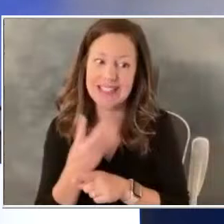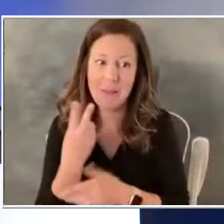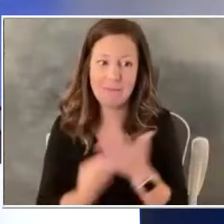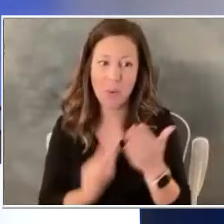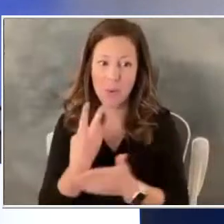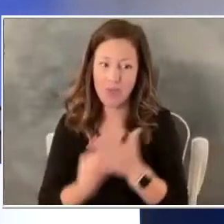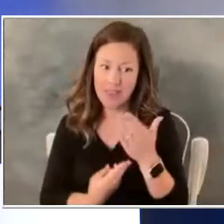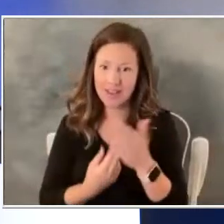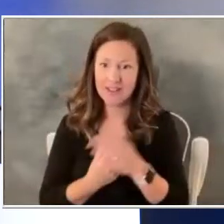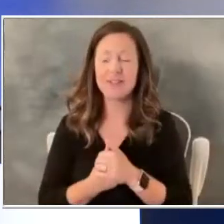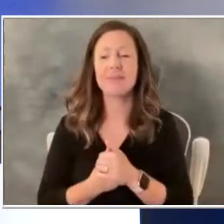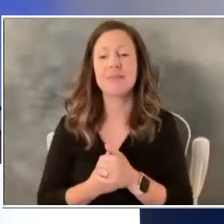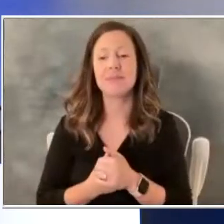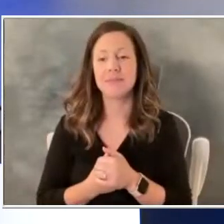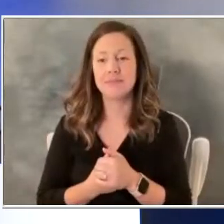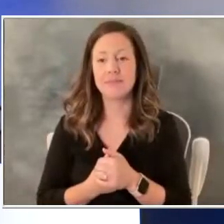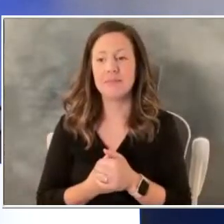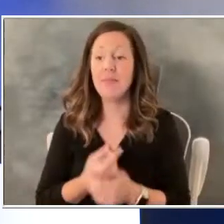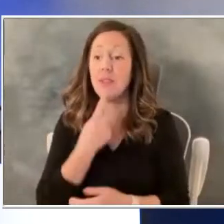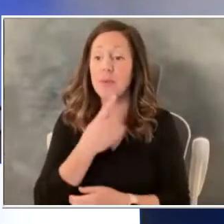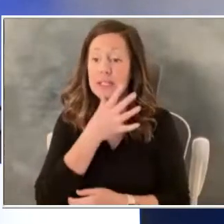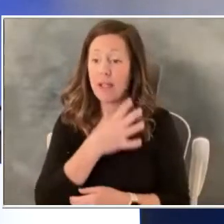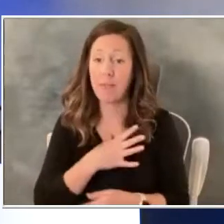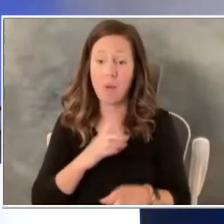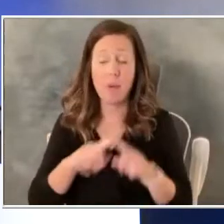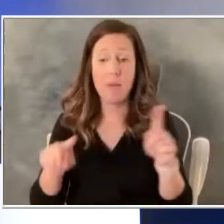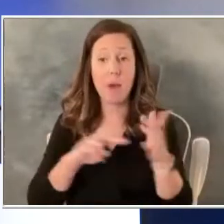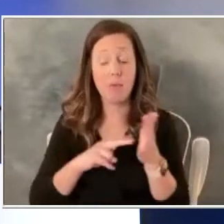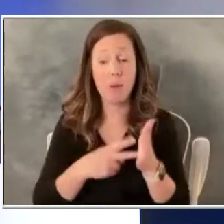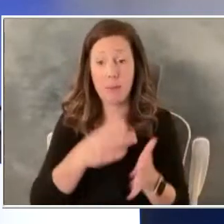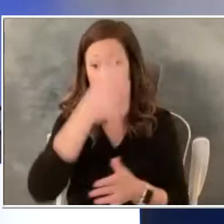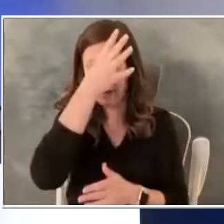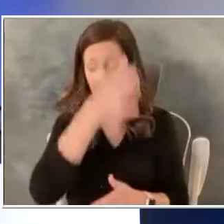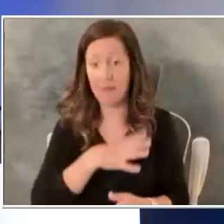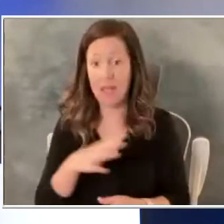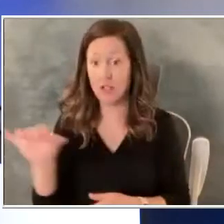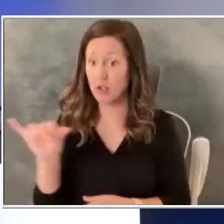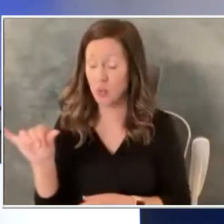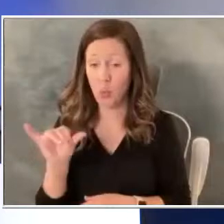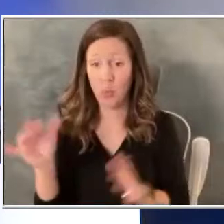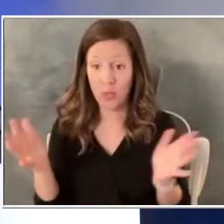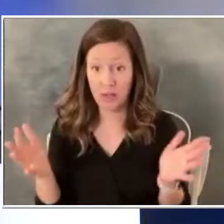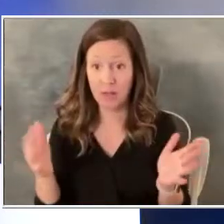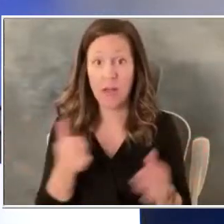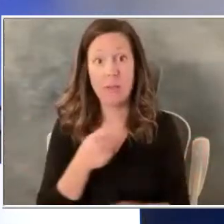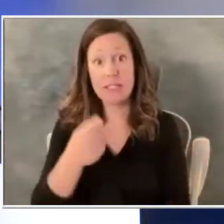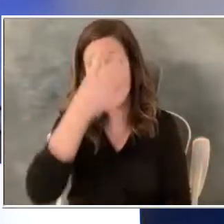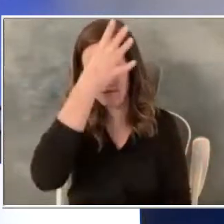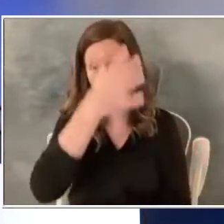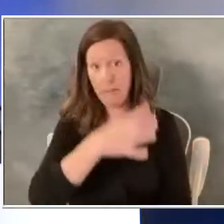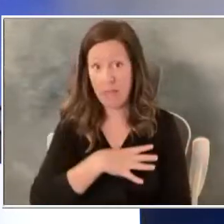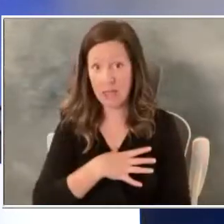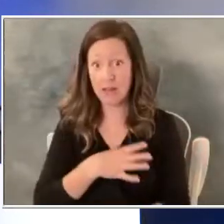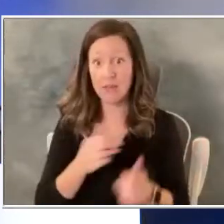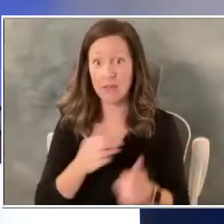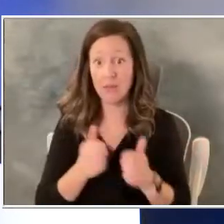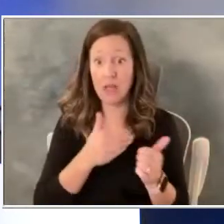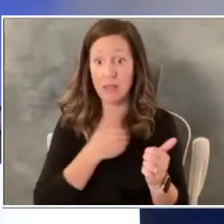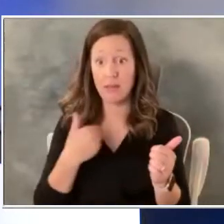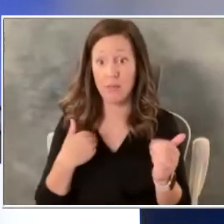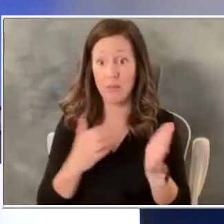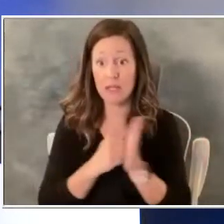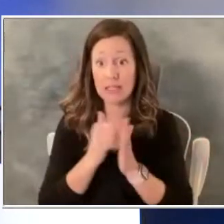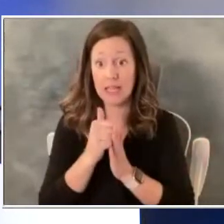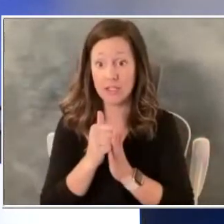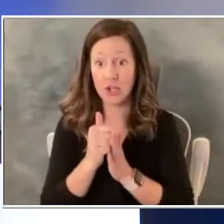women, but we mean men too, because we've had several men with breast cancer who did catch it in the shower, just showering and rubbing their